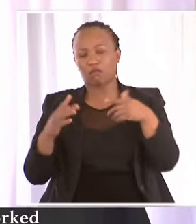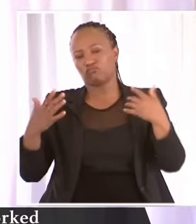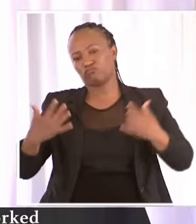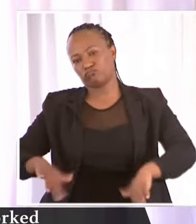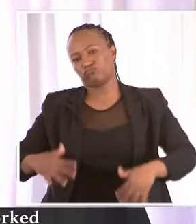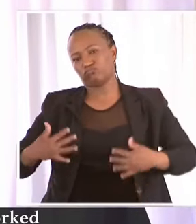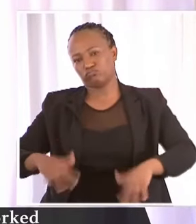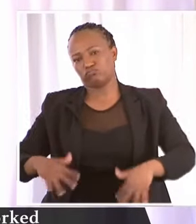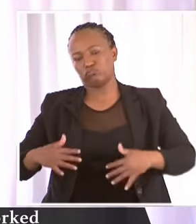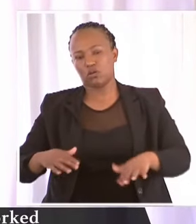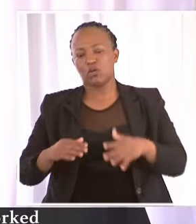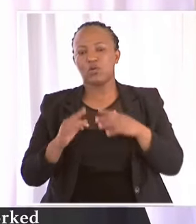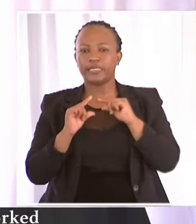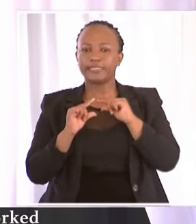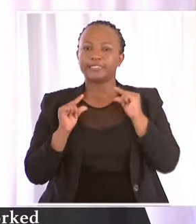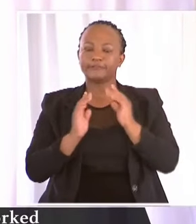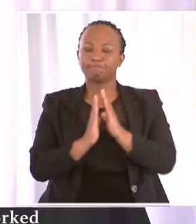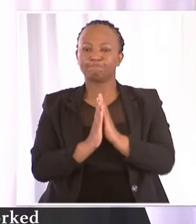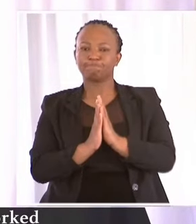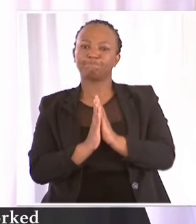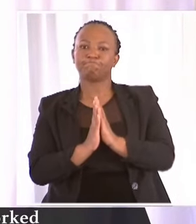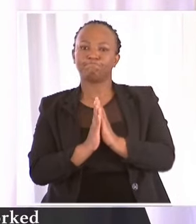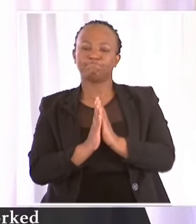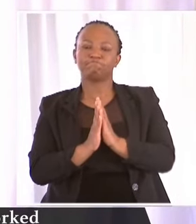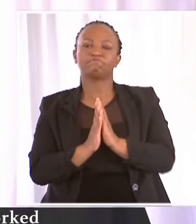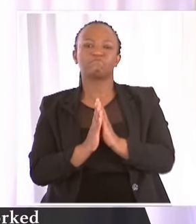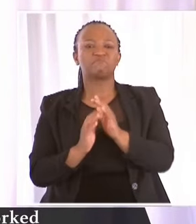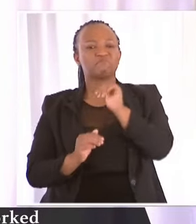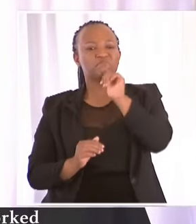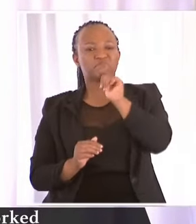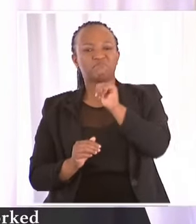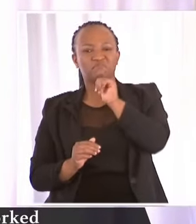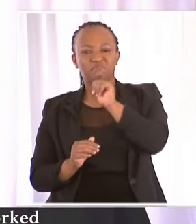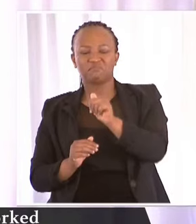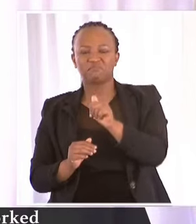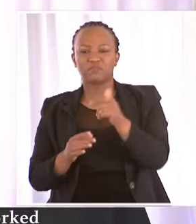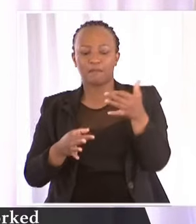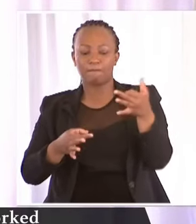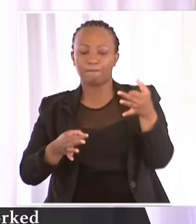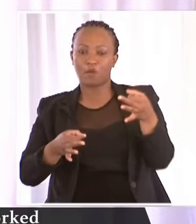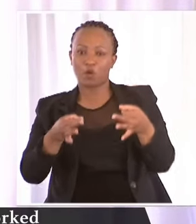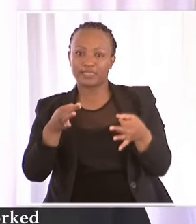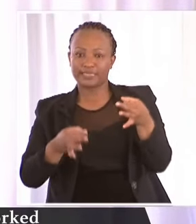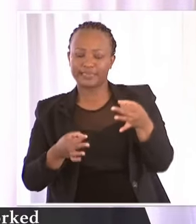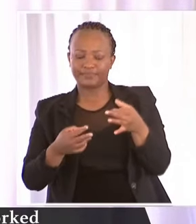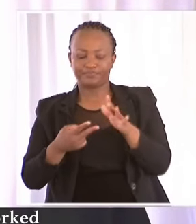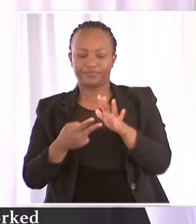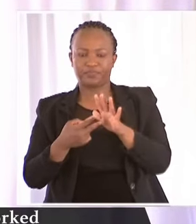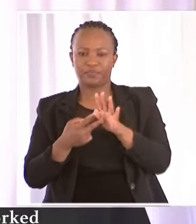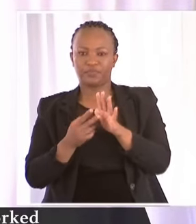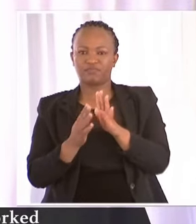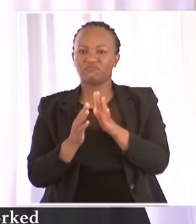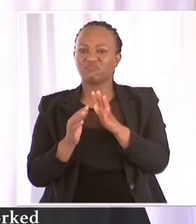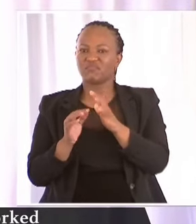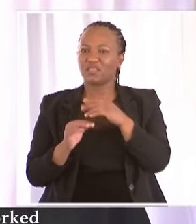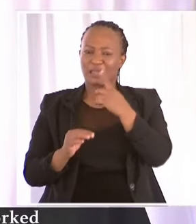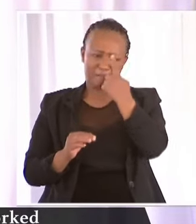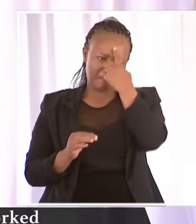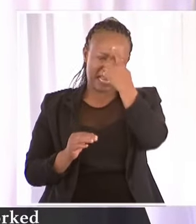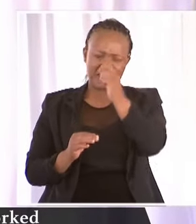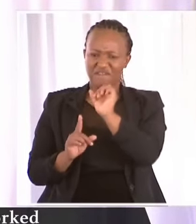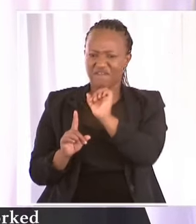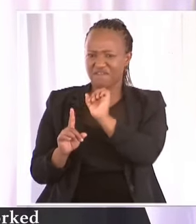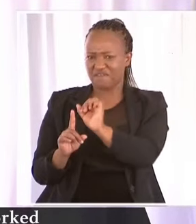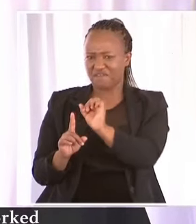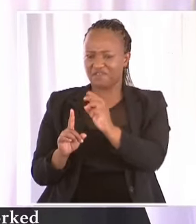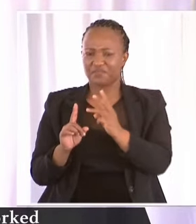his irreverence, be it about politics, matters of the faith, or the human condition